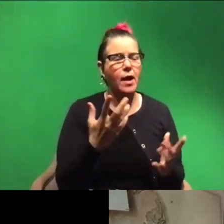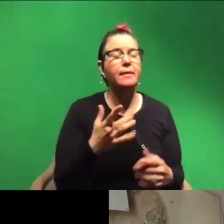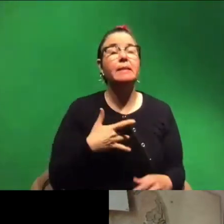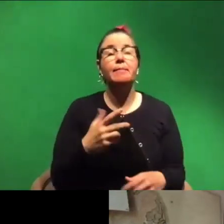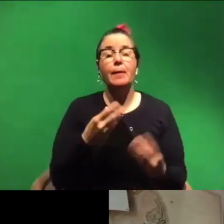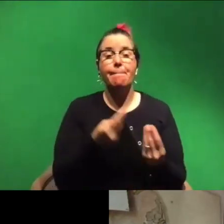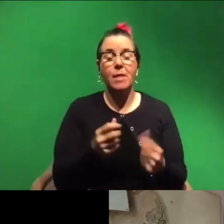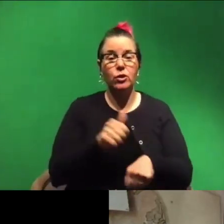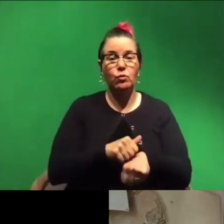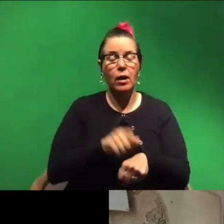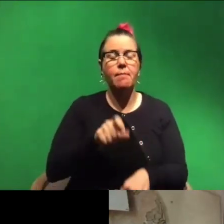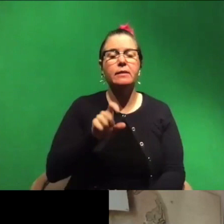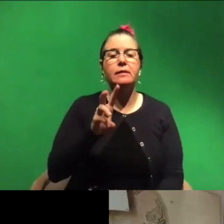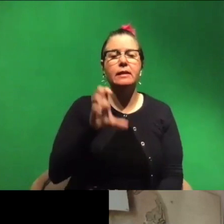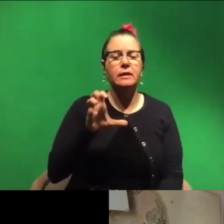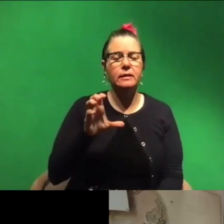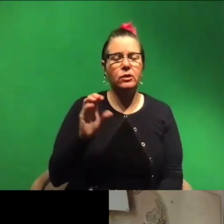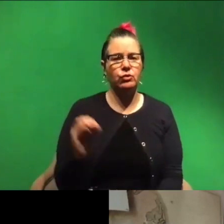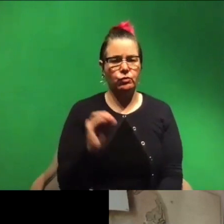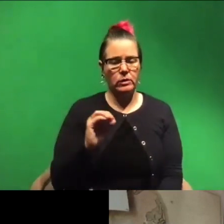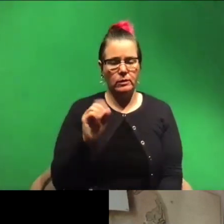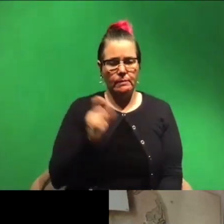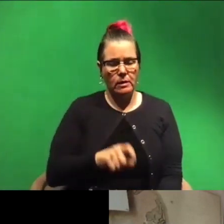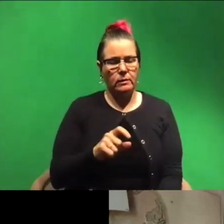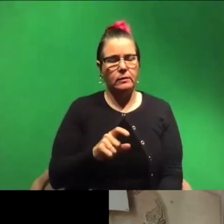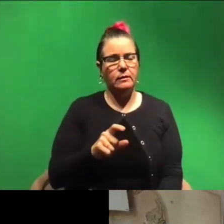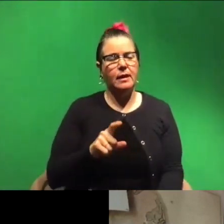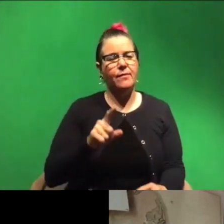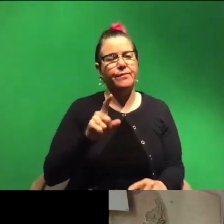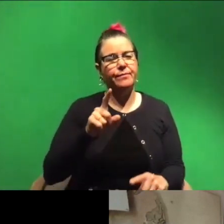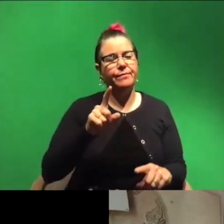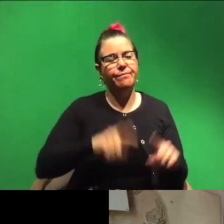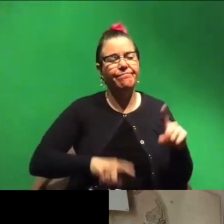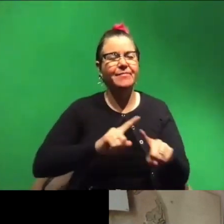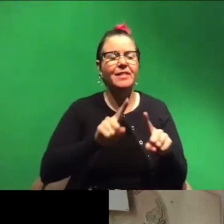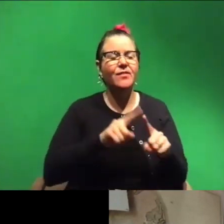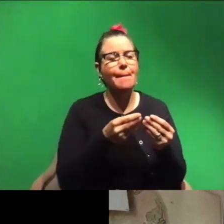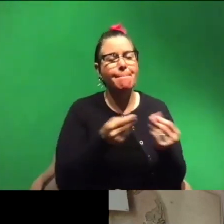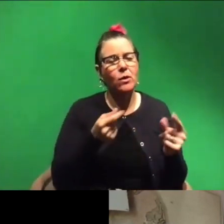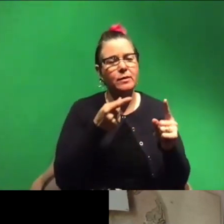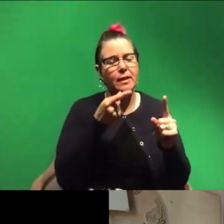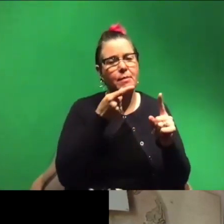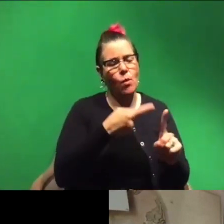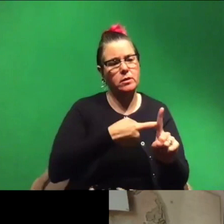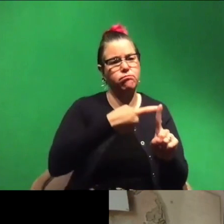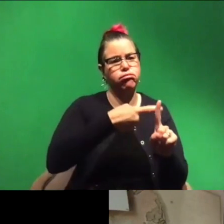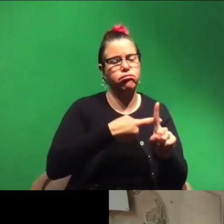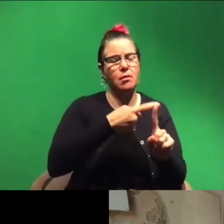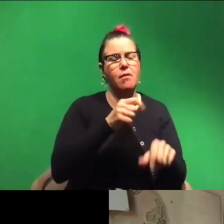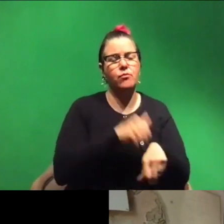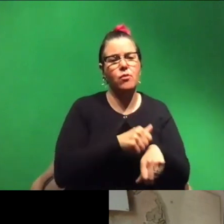least 600 degrees, I'd say. So there's various different melting points of rocks. So it's not like a piece